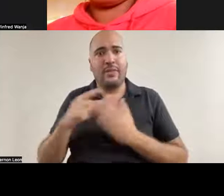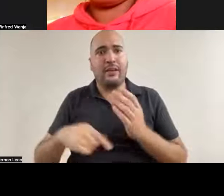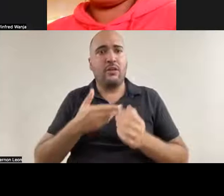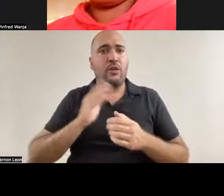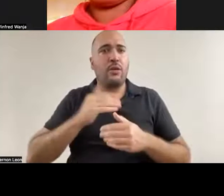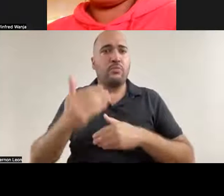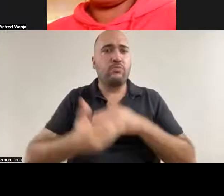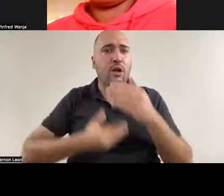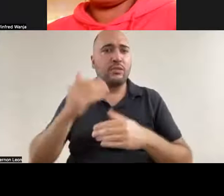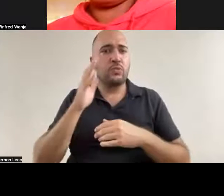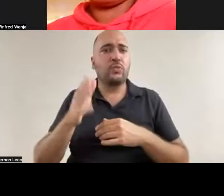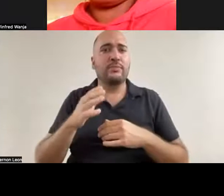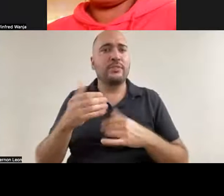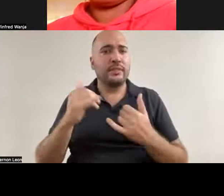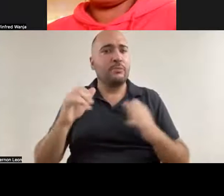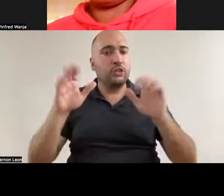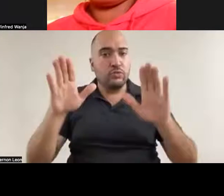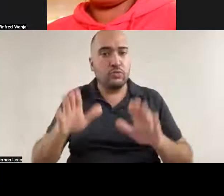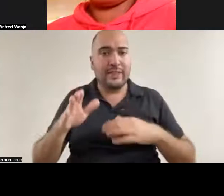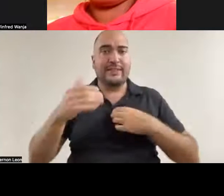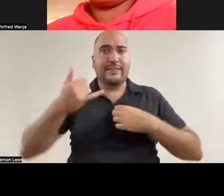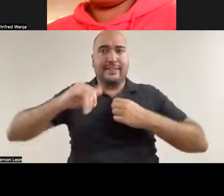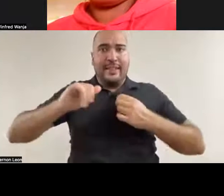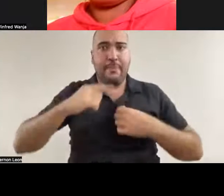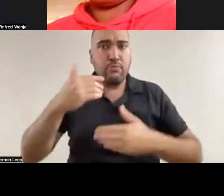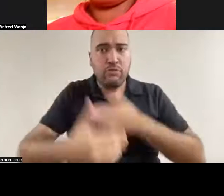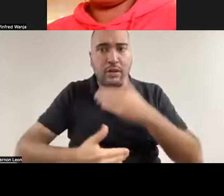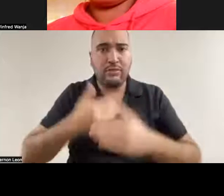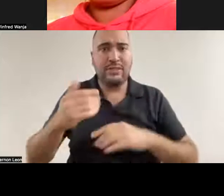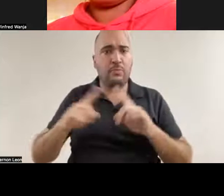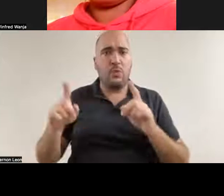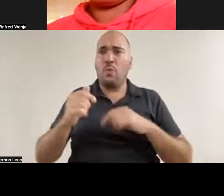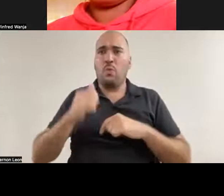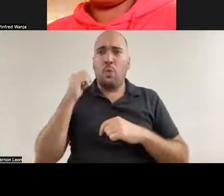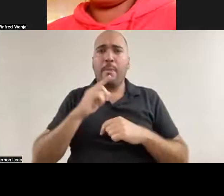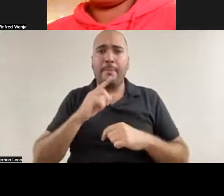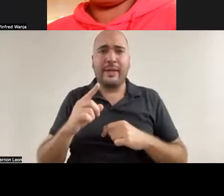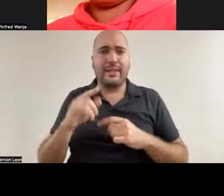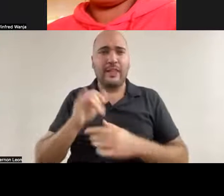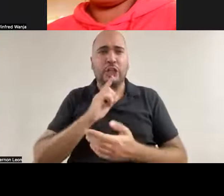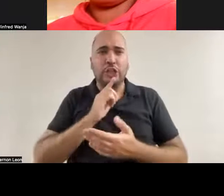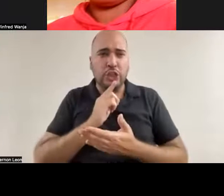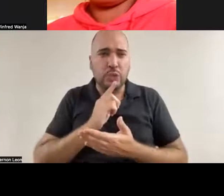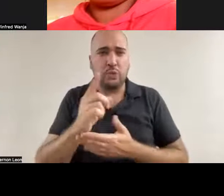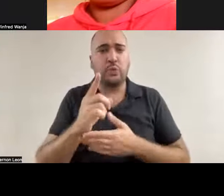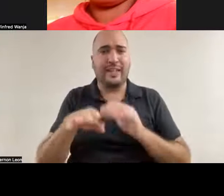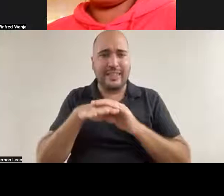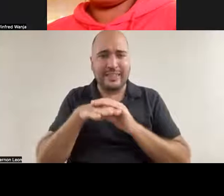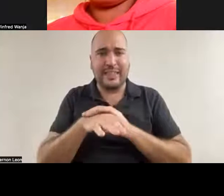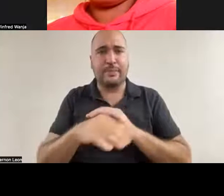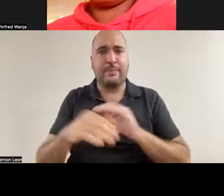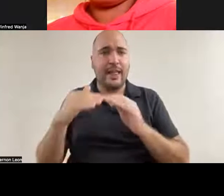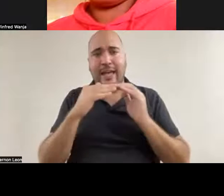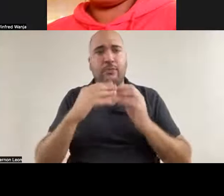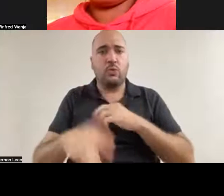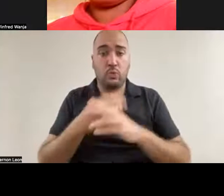progress will still be great, it will still be progress, but it won't be that truly accessible, equitable world